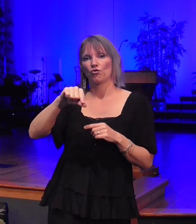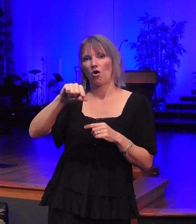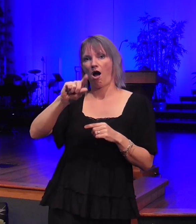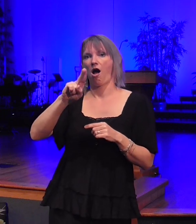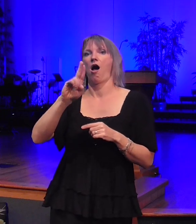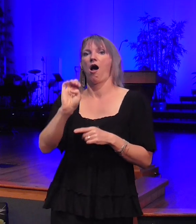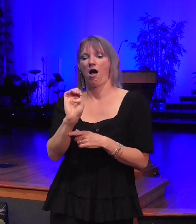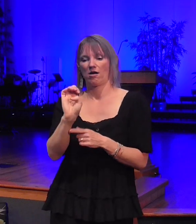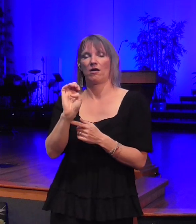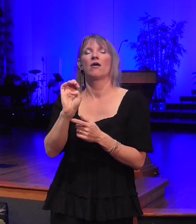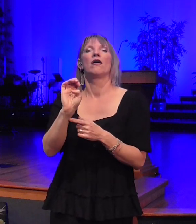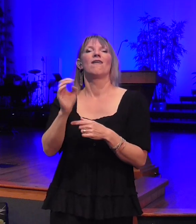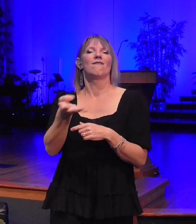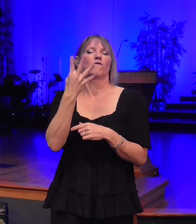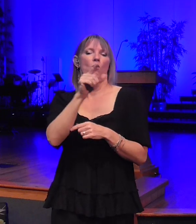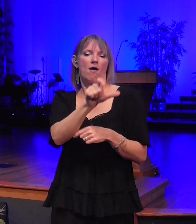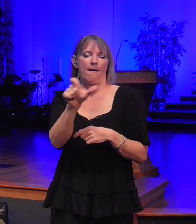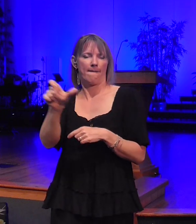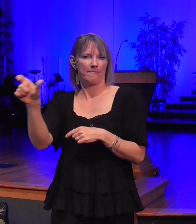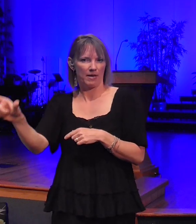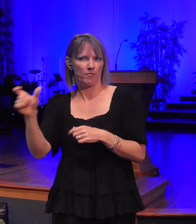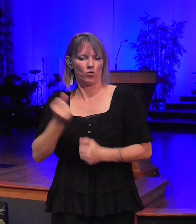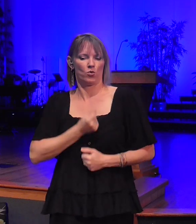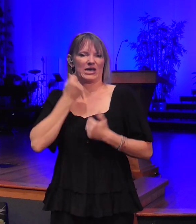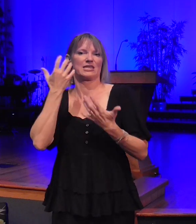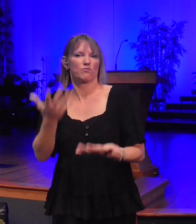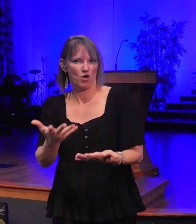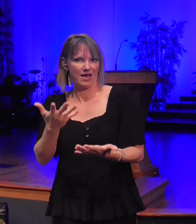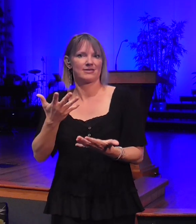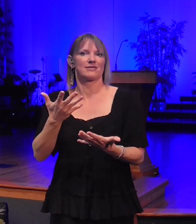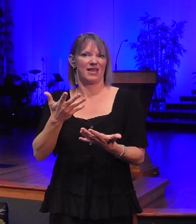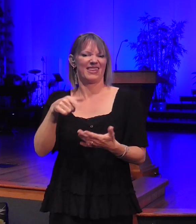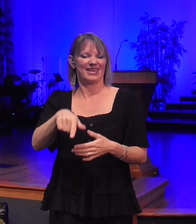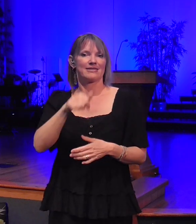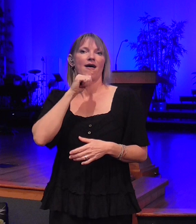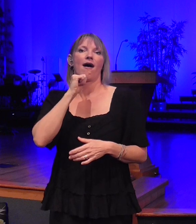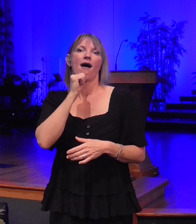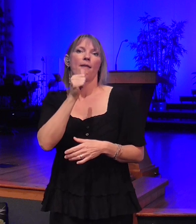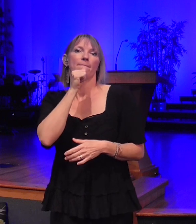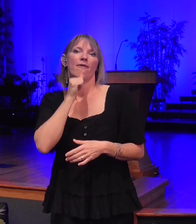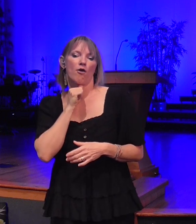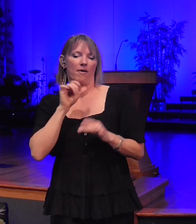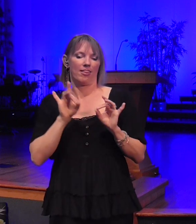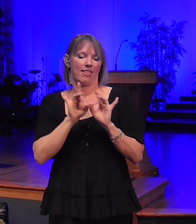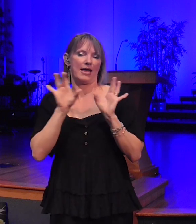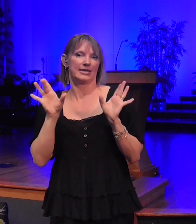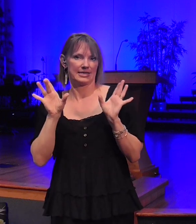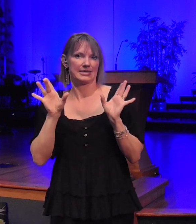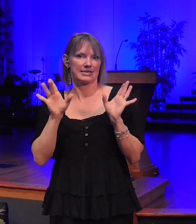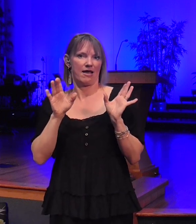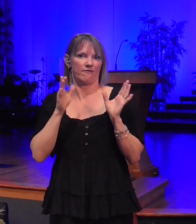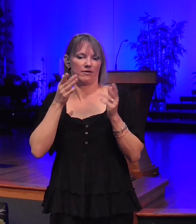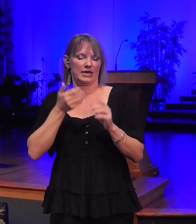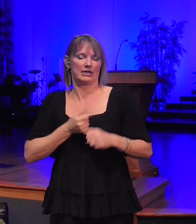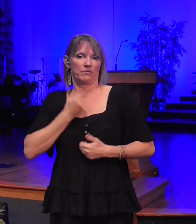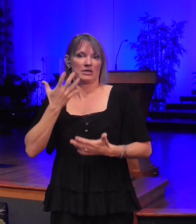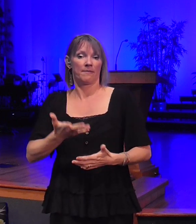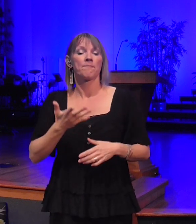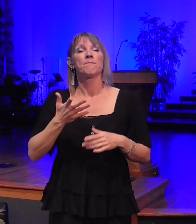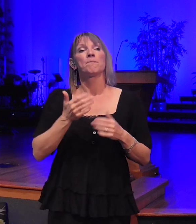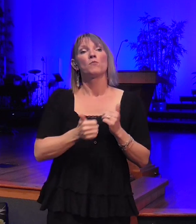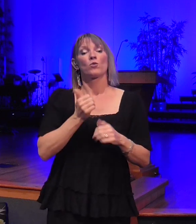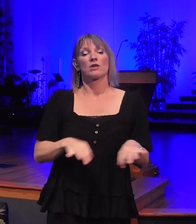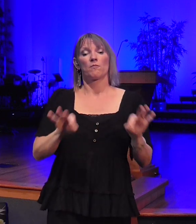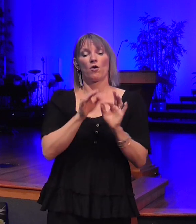the unbearable lightness of being. And what is the unbearable lightness of being? It's that recognition that the most important aspects of life, even